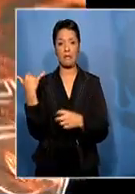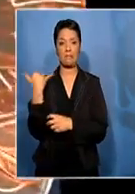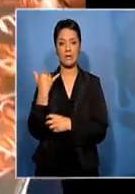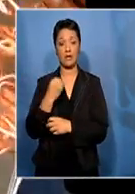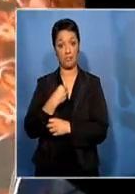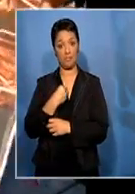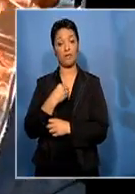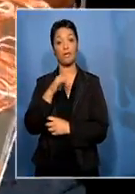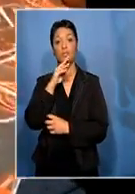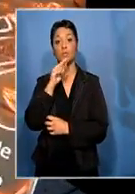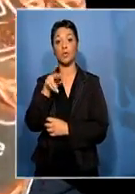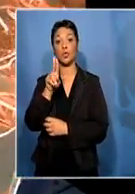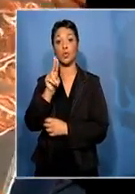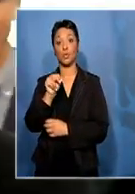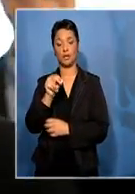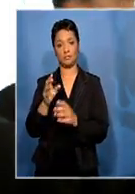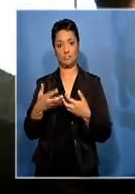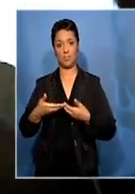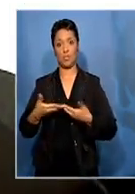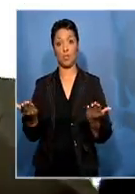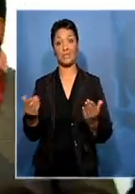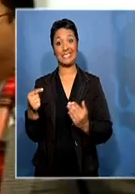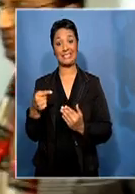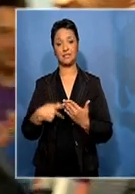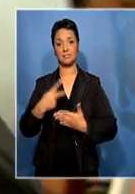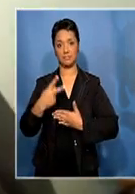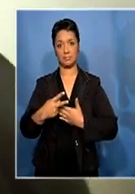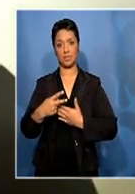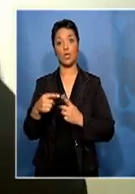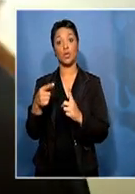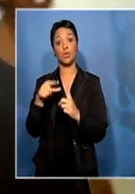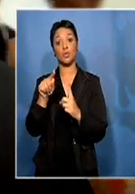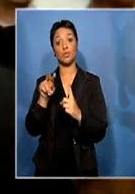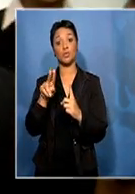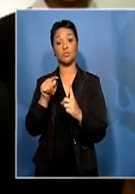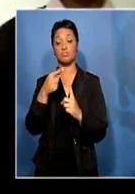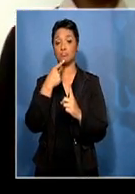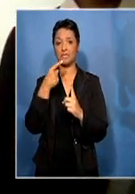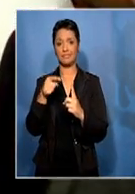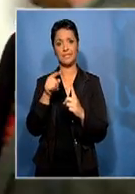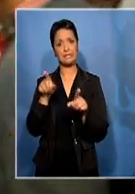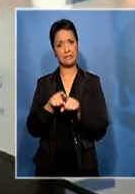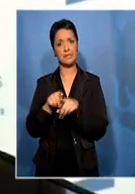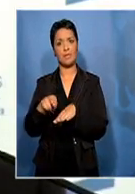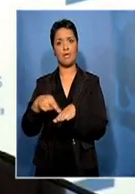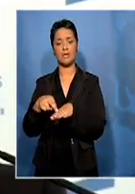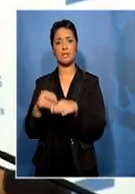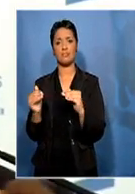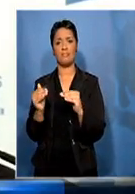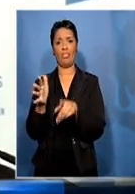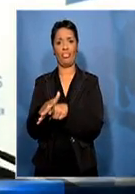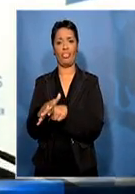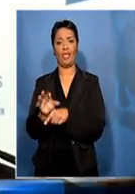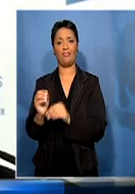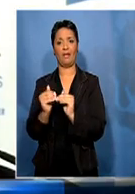UN for the campaign, Archbishop Tutu said such discrimination is as unjust as racism. I am